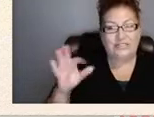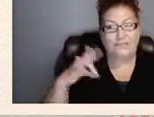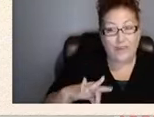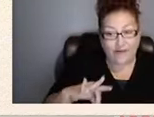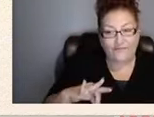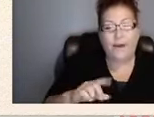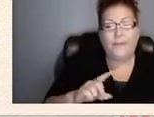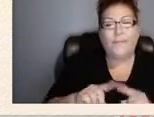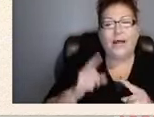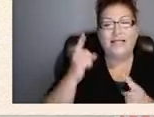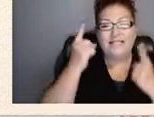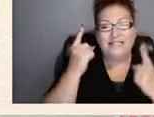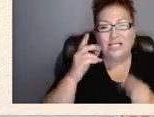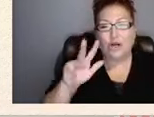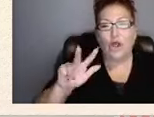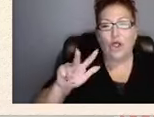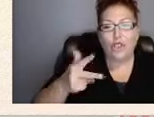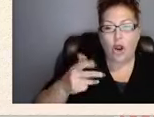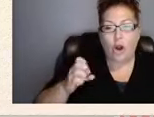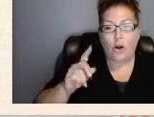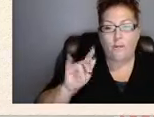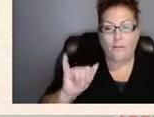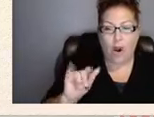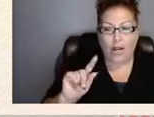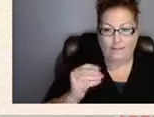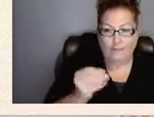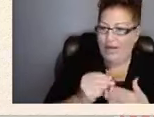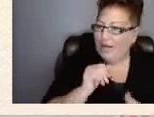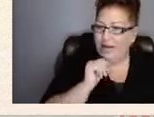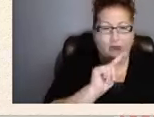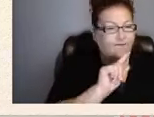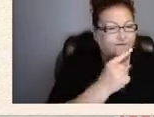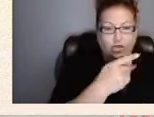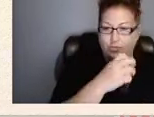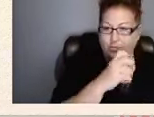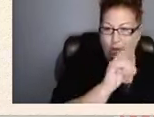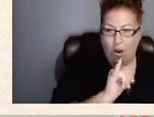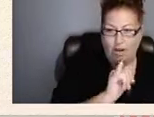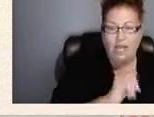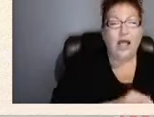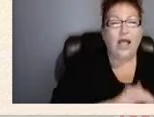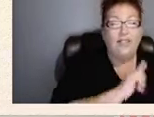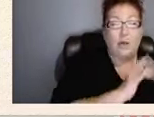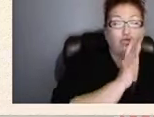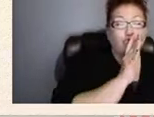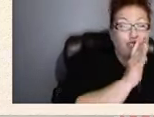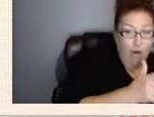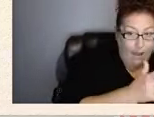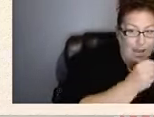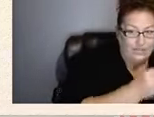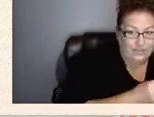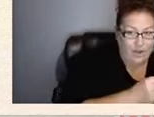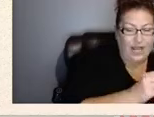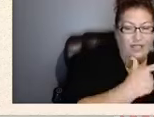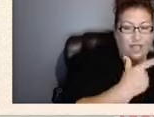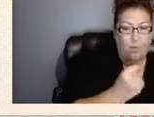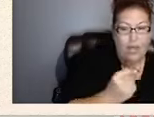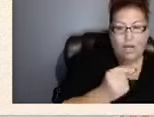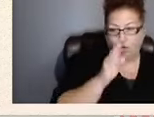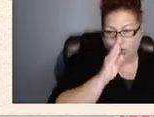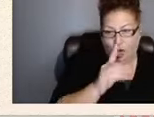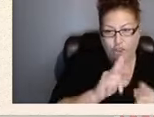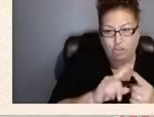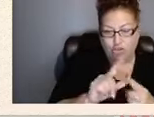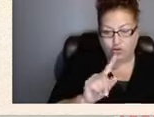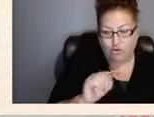third party money, not first party money. It was grandmom's money that went directly into the trust. There was never a time that that money went